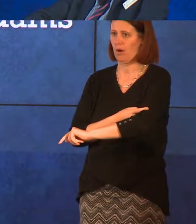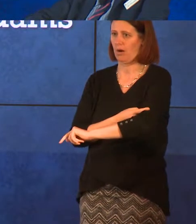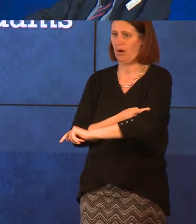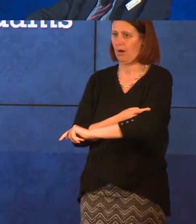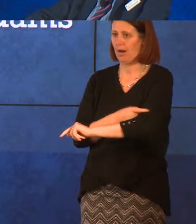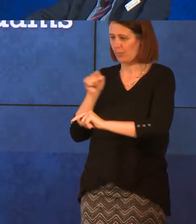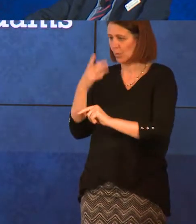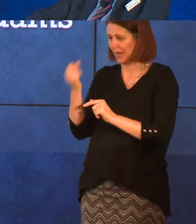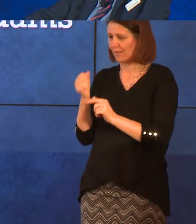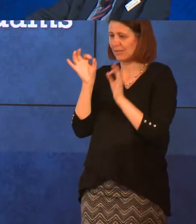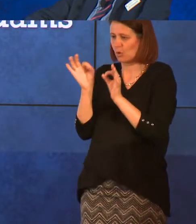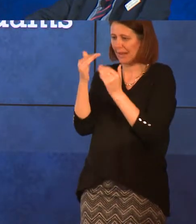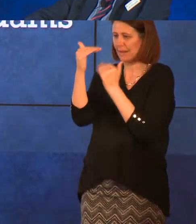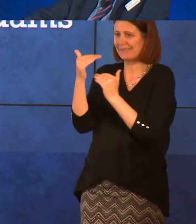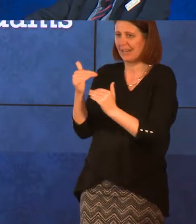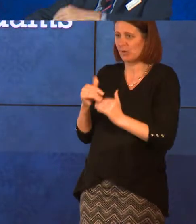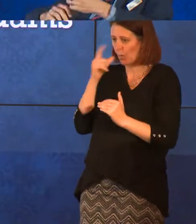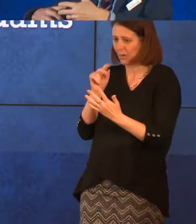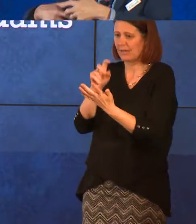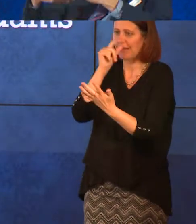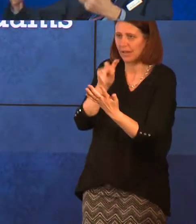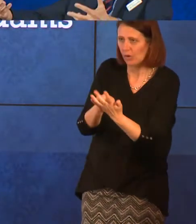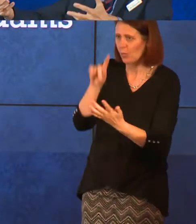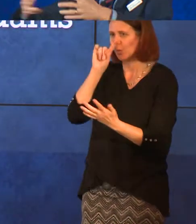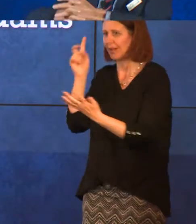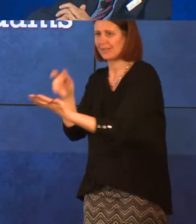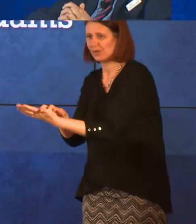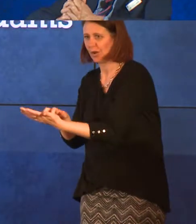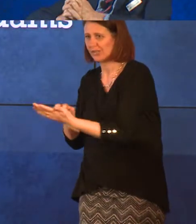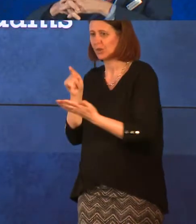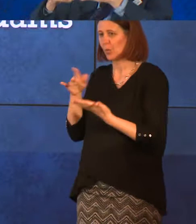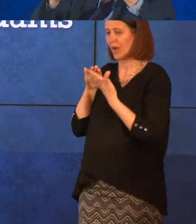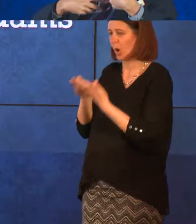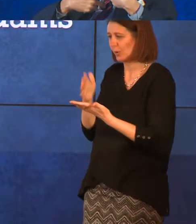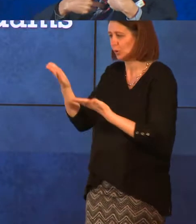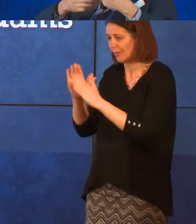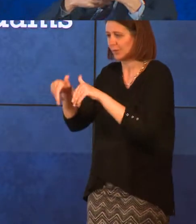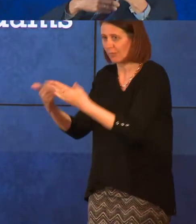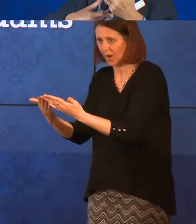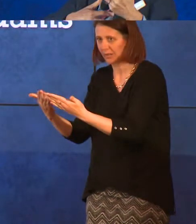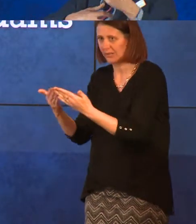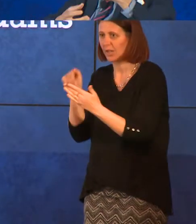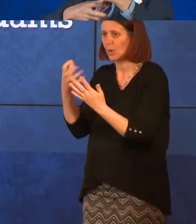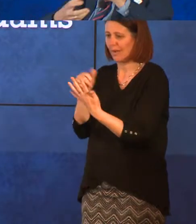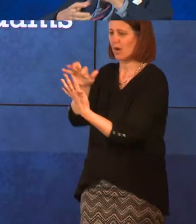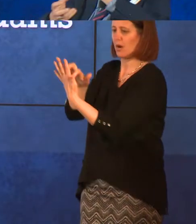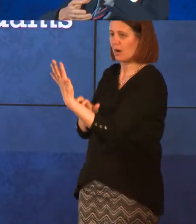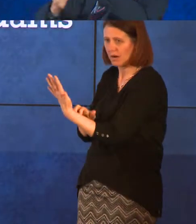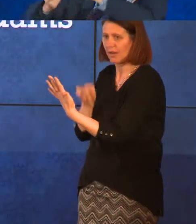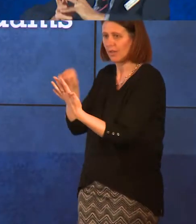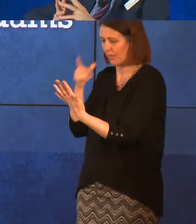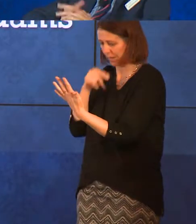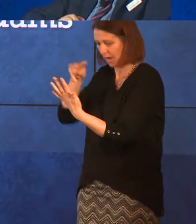particular limitations around what we can sign. And in fact, we've now, in a bid to help service providers, we've got on our website a pro forma that they